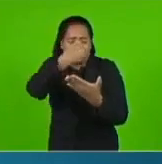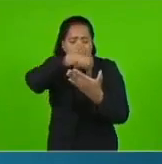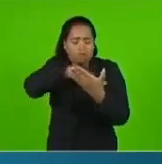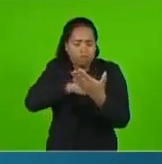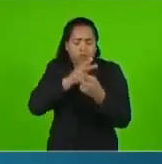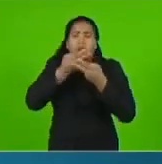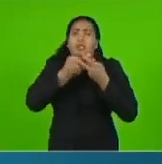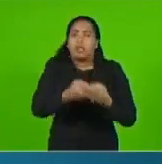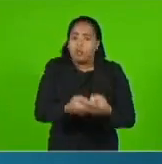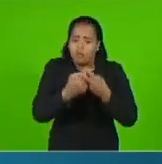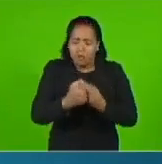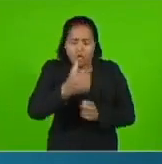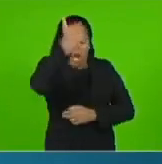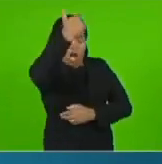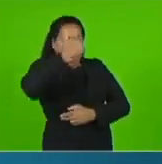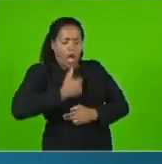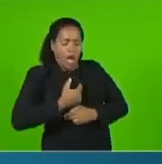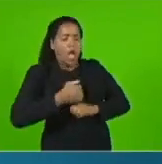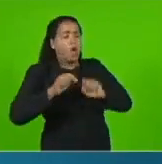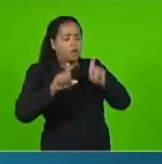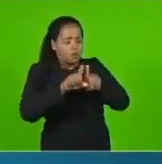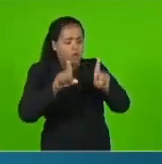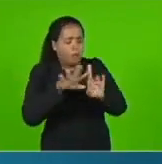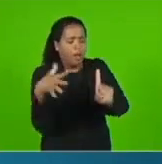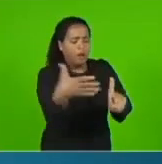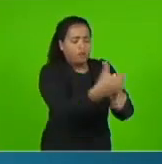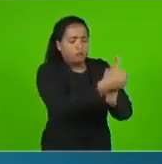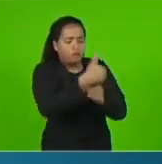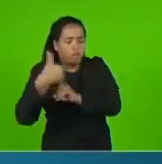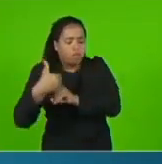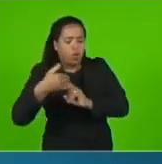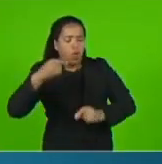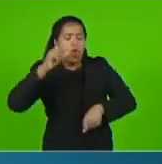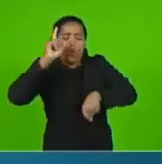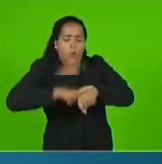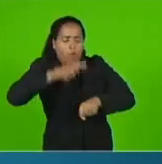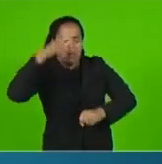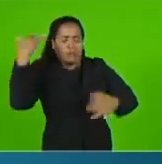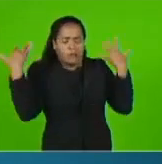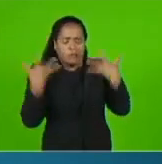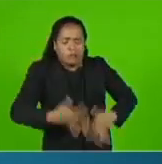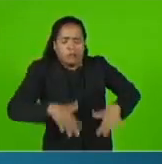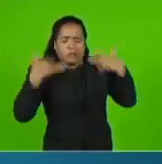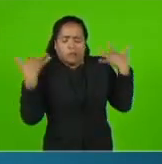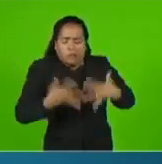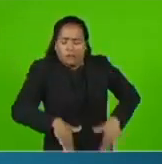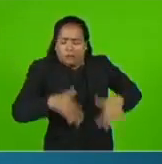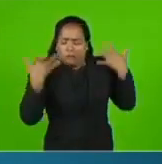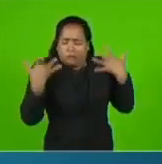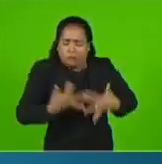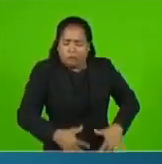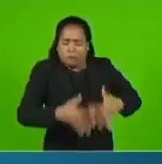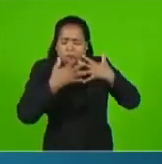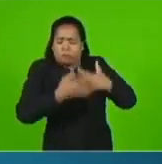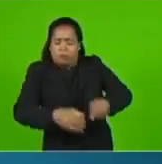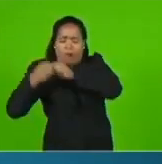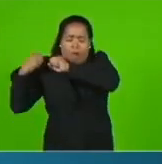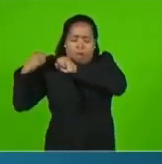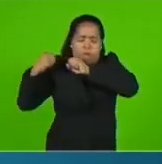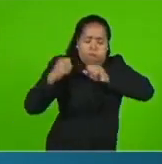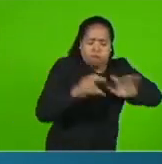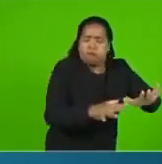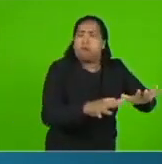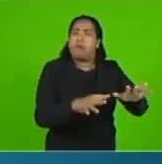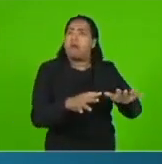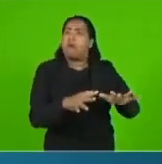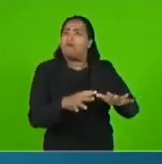my patience, I also will protect you on the moment of the tribulation that will come